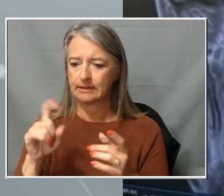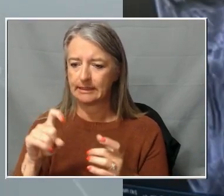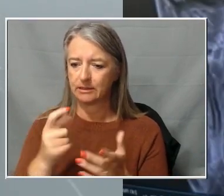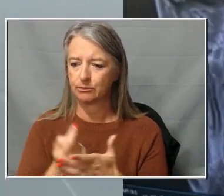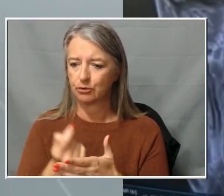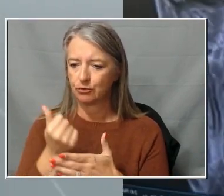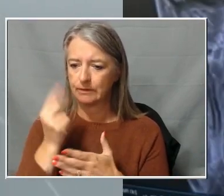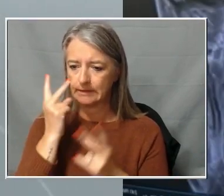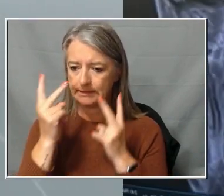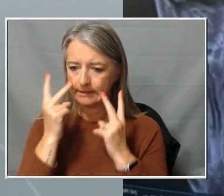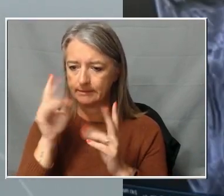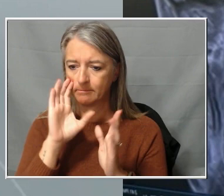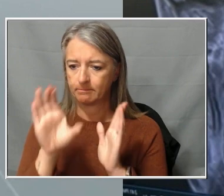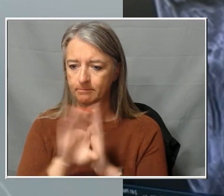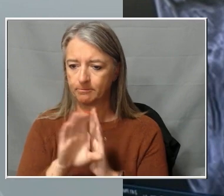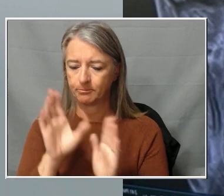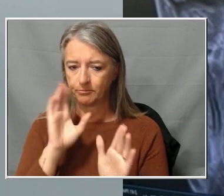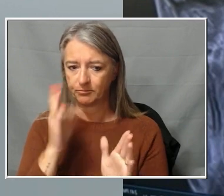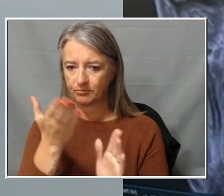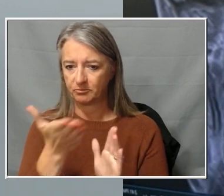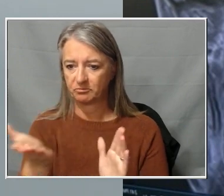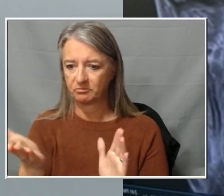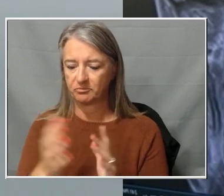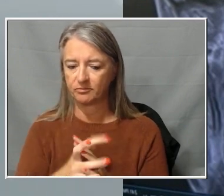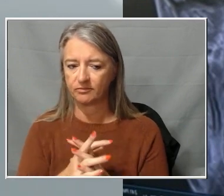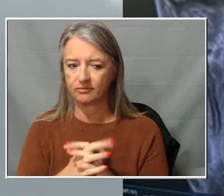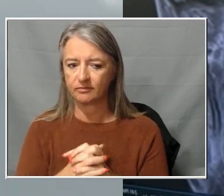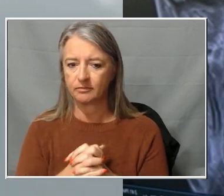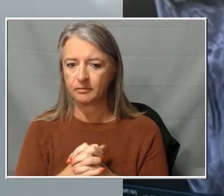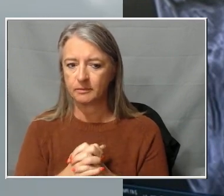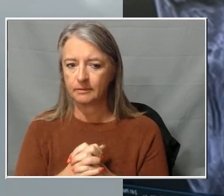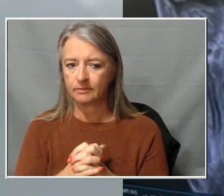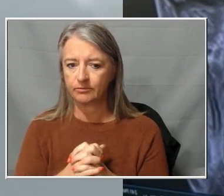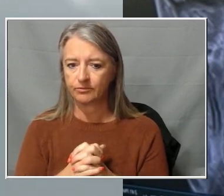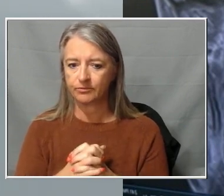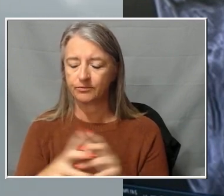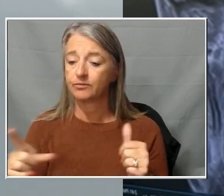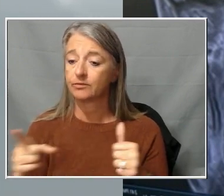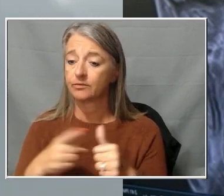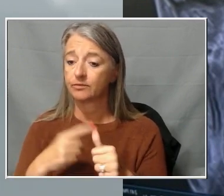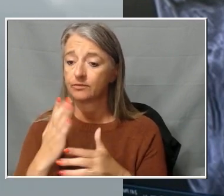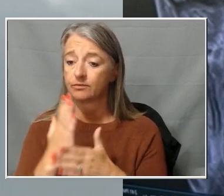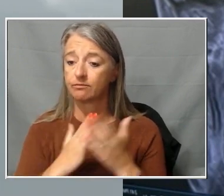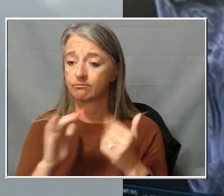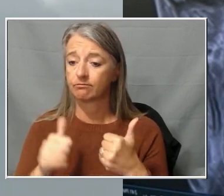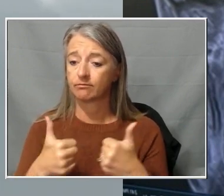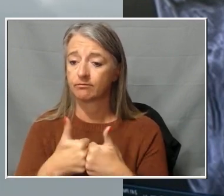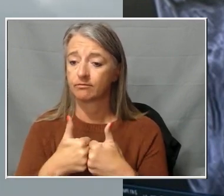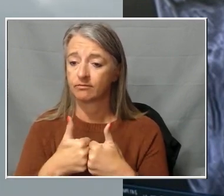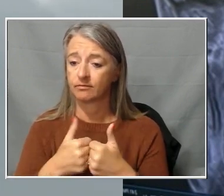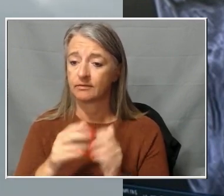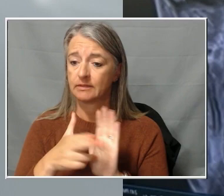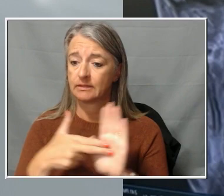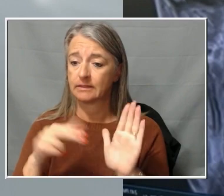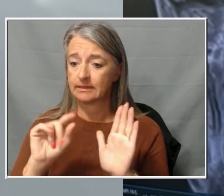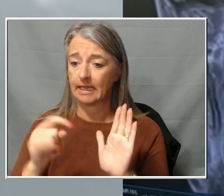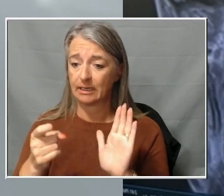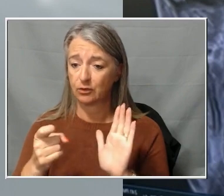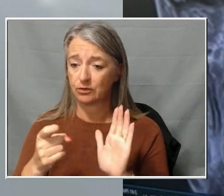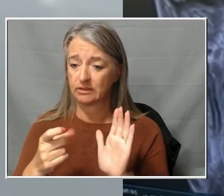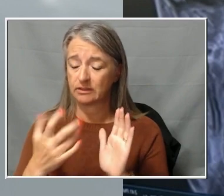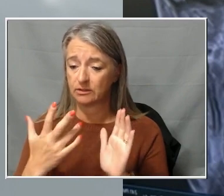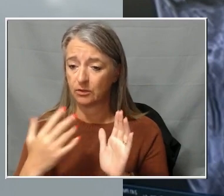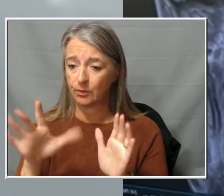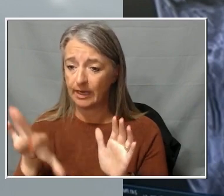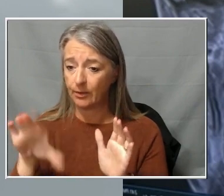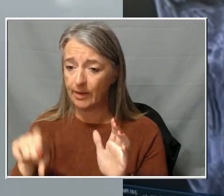seeing some images here as well. Yeah, right. So, I mean, the first part of the challenge was diagnosis, as you heard. I mean, discovering the